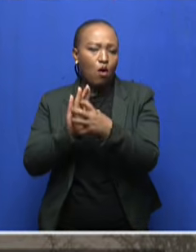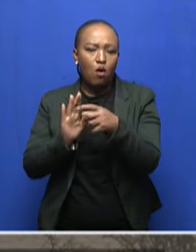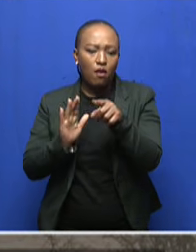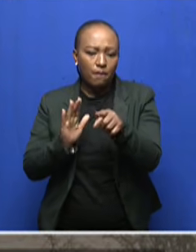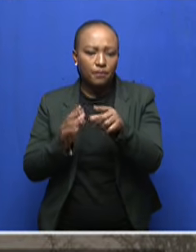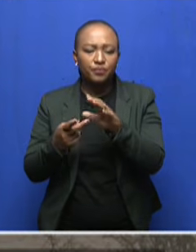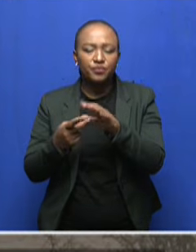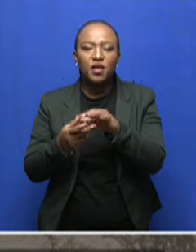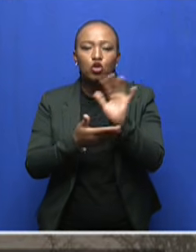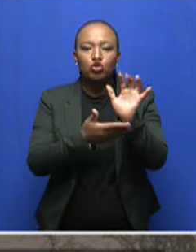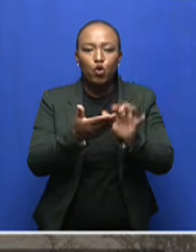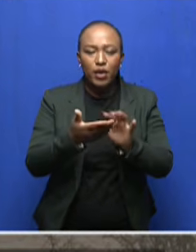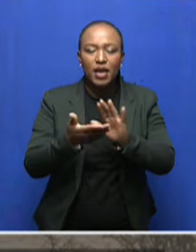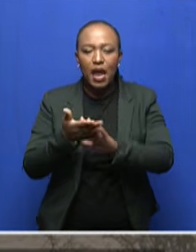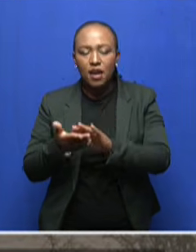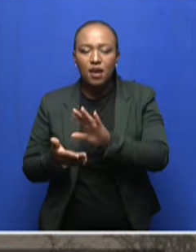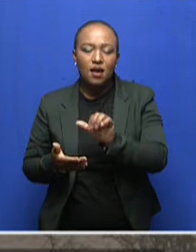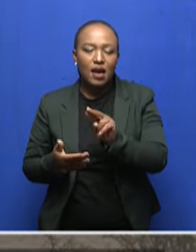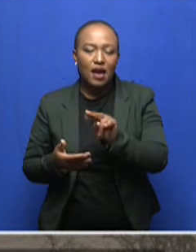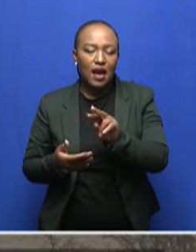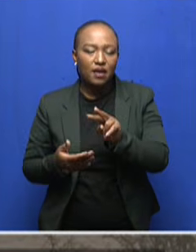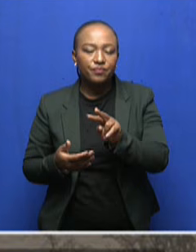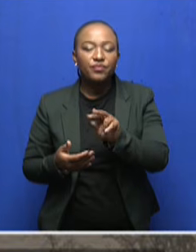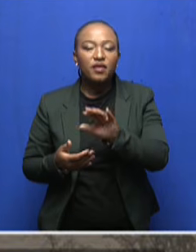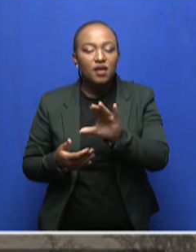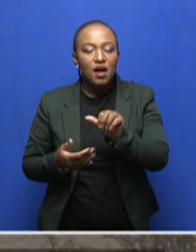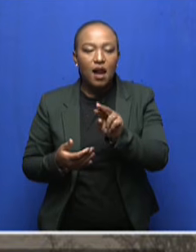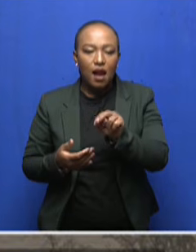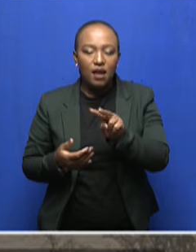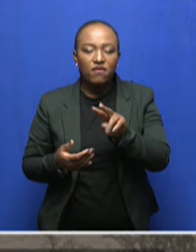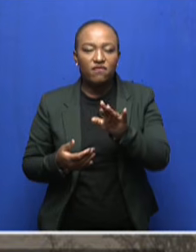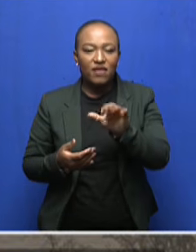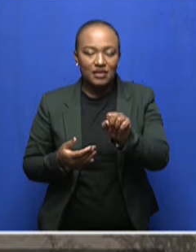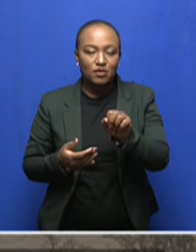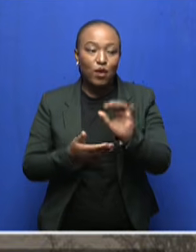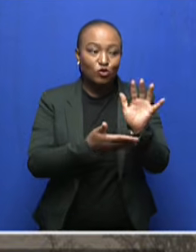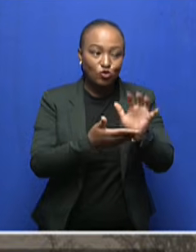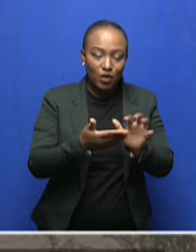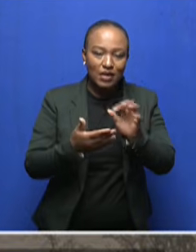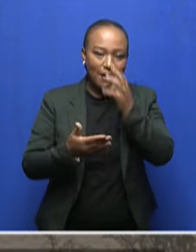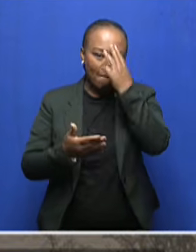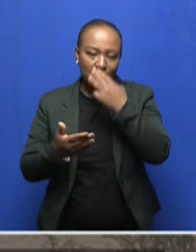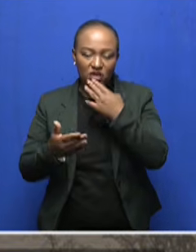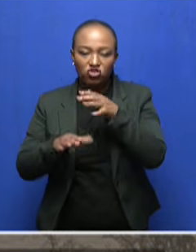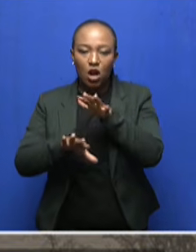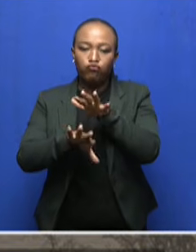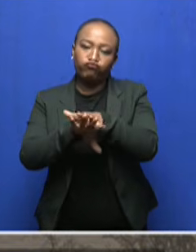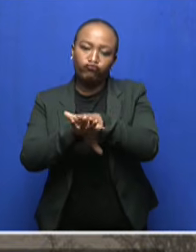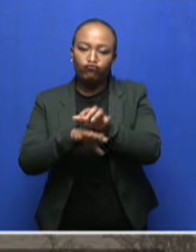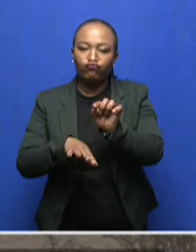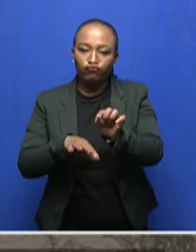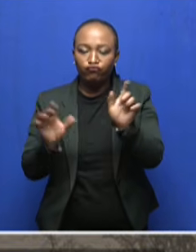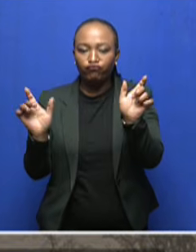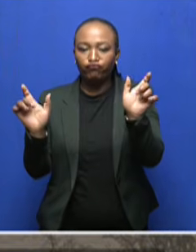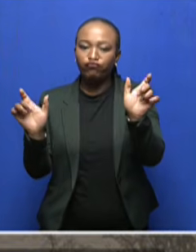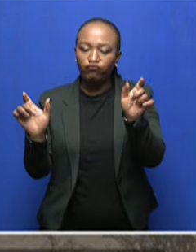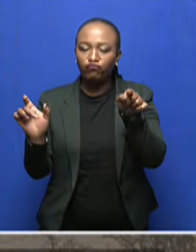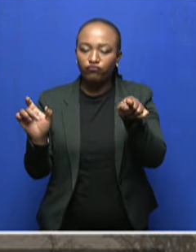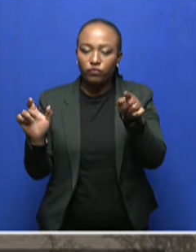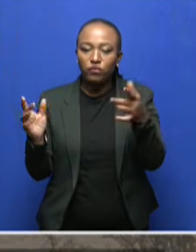then Story on Canvas just came. So that's how the name came about. And I think it lives up to the